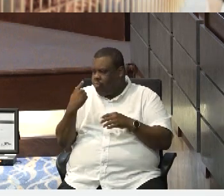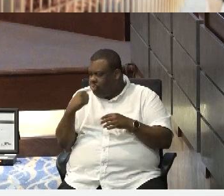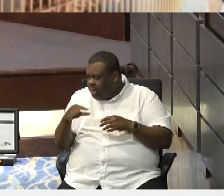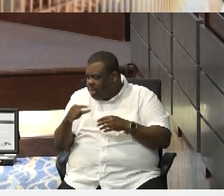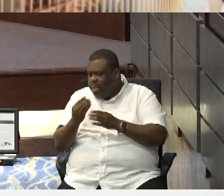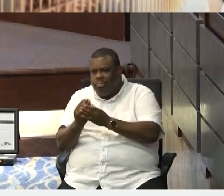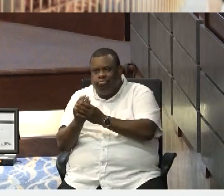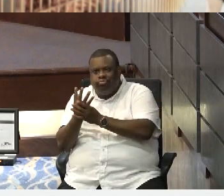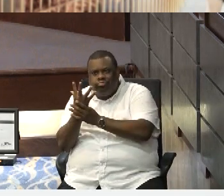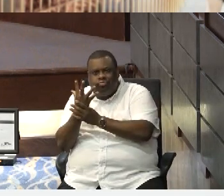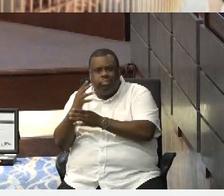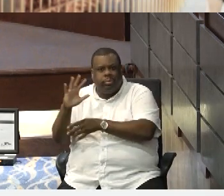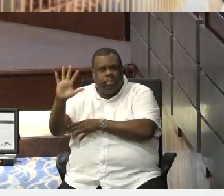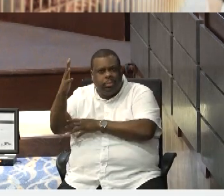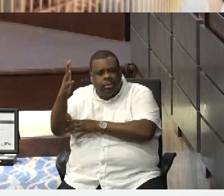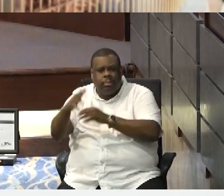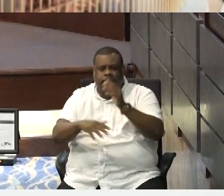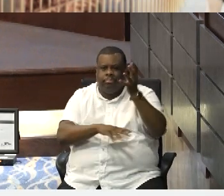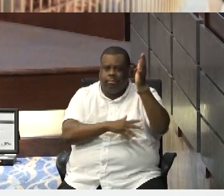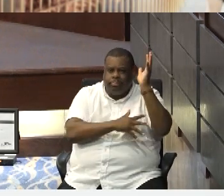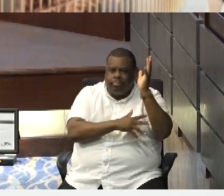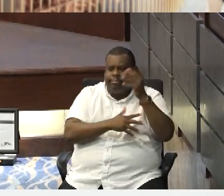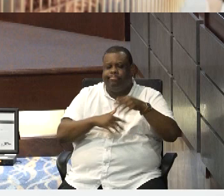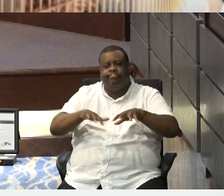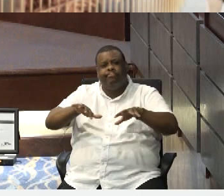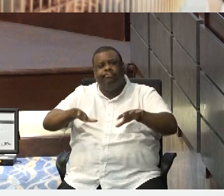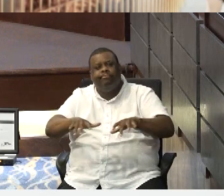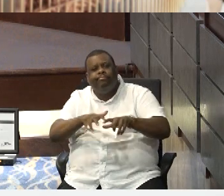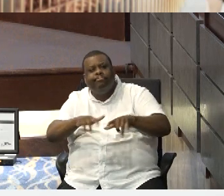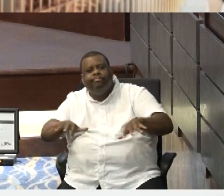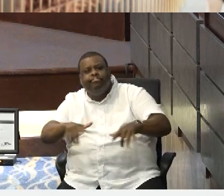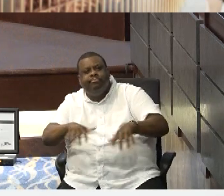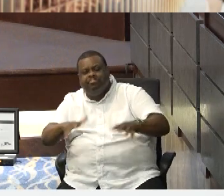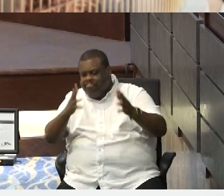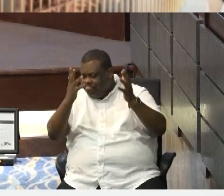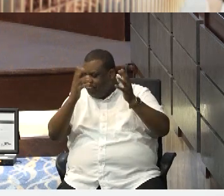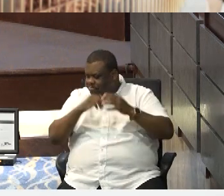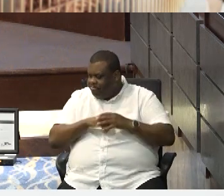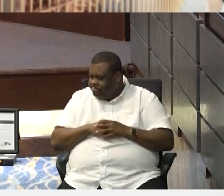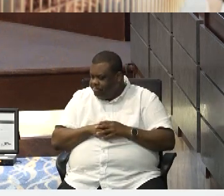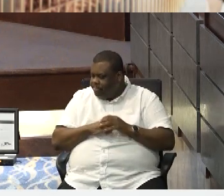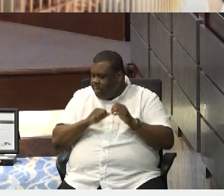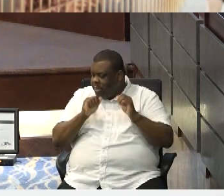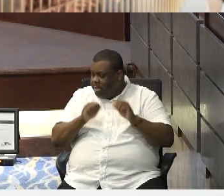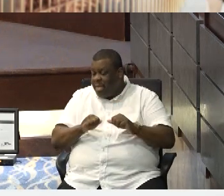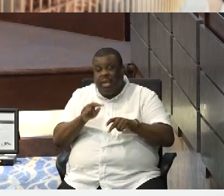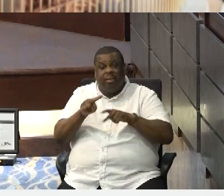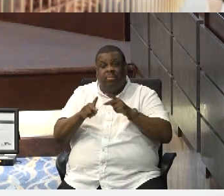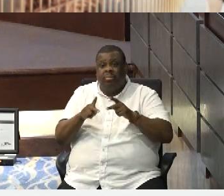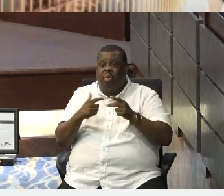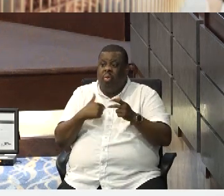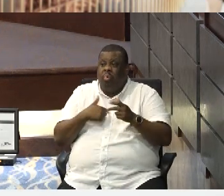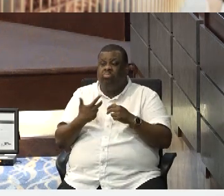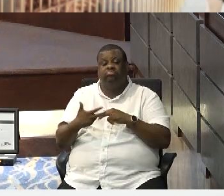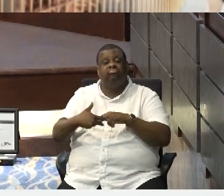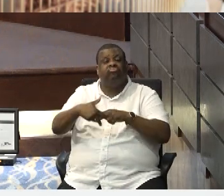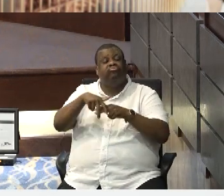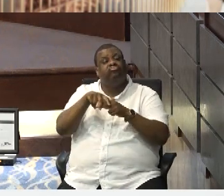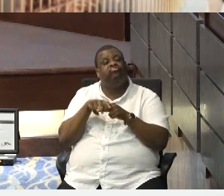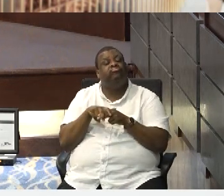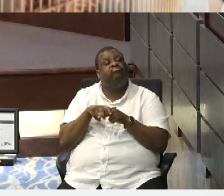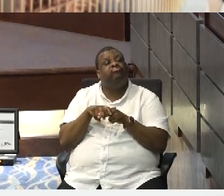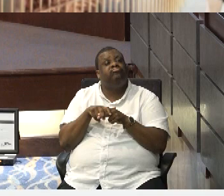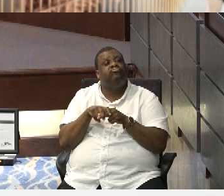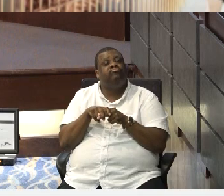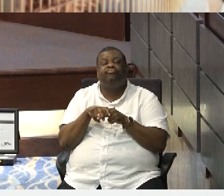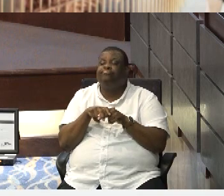an inviting place for performance, and many times of the year, but also a place where people can simply come and hang out. And it's surrounded